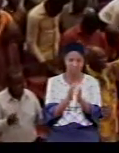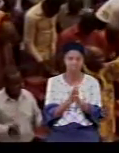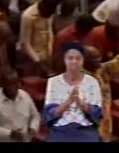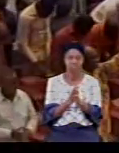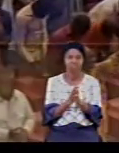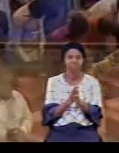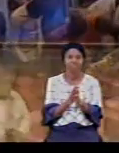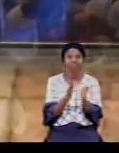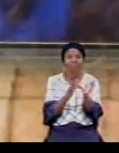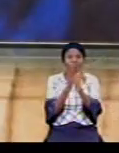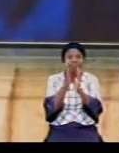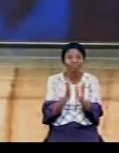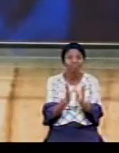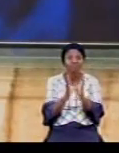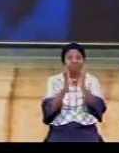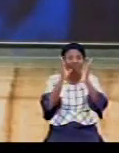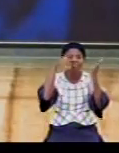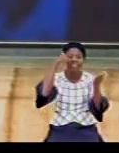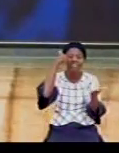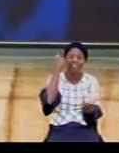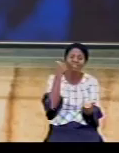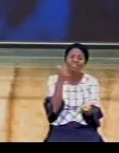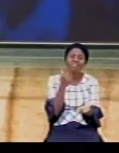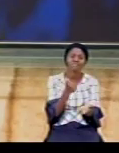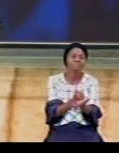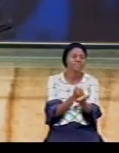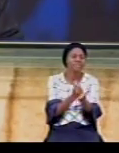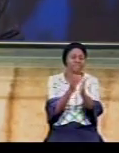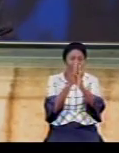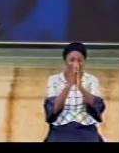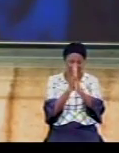And the believers say,